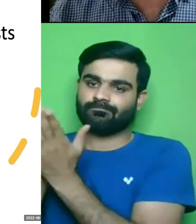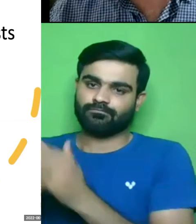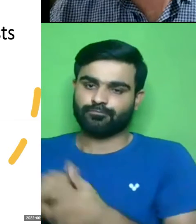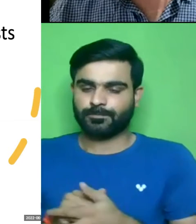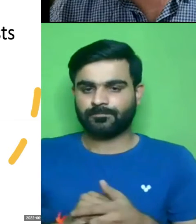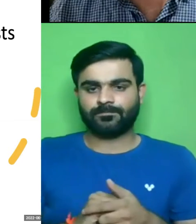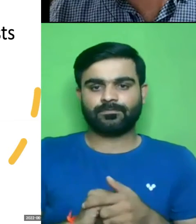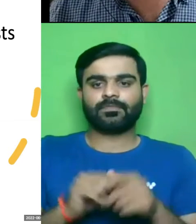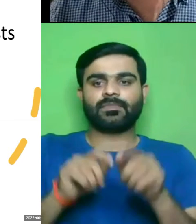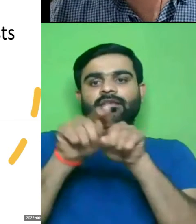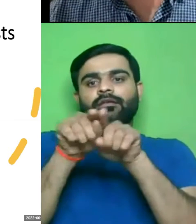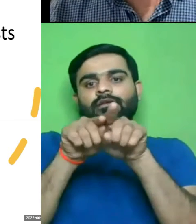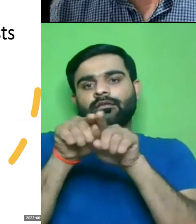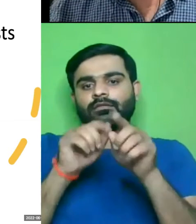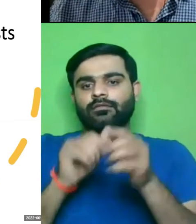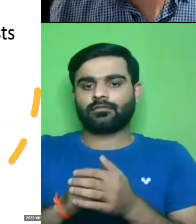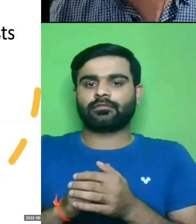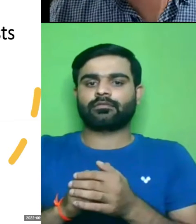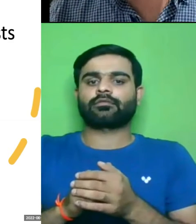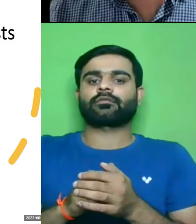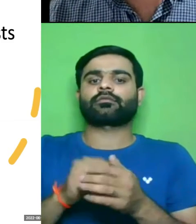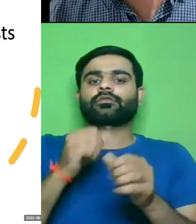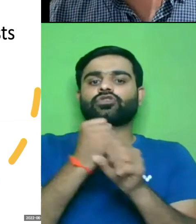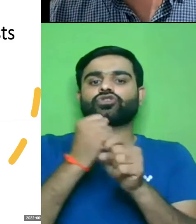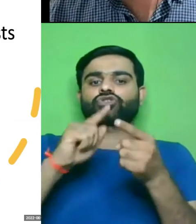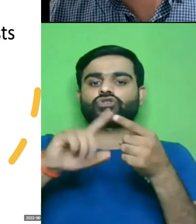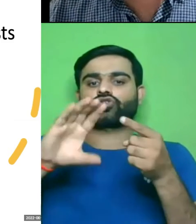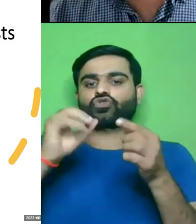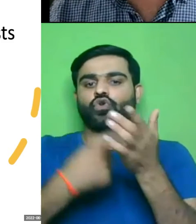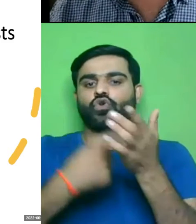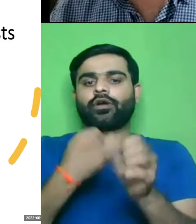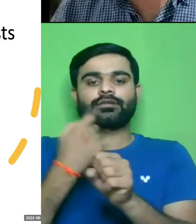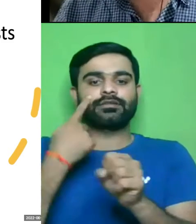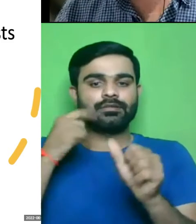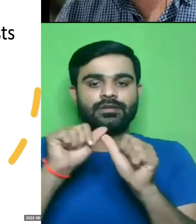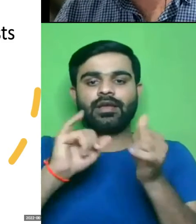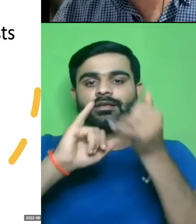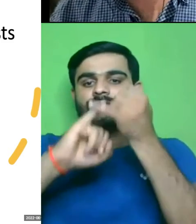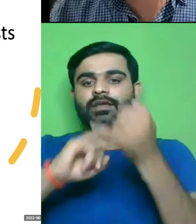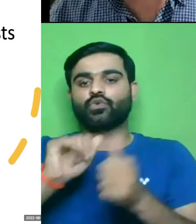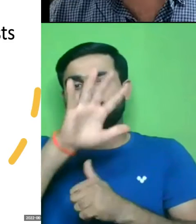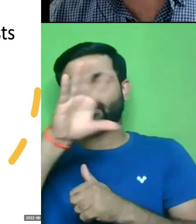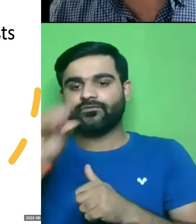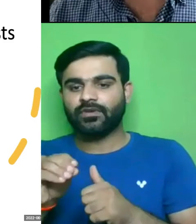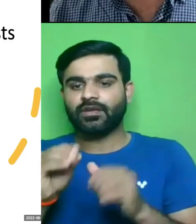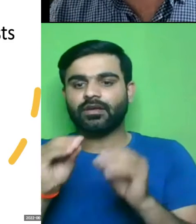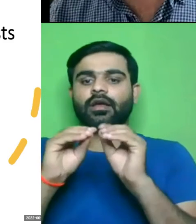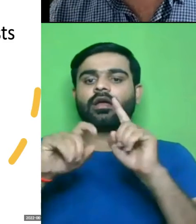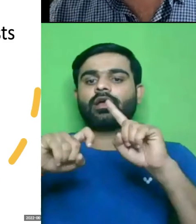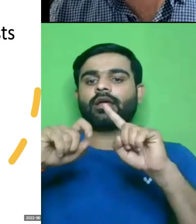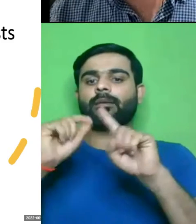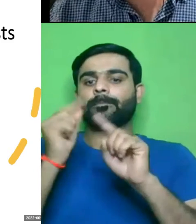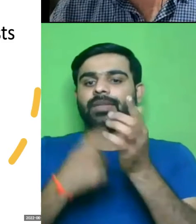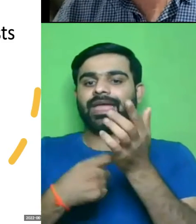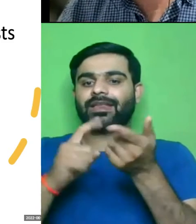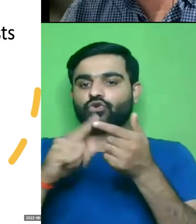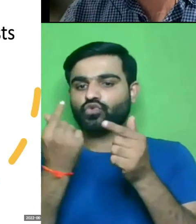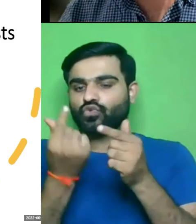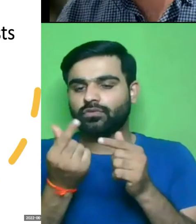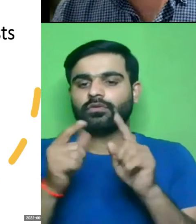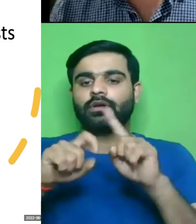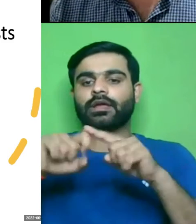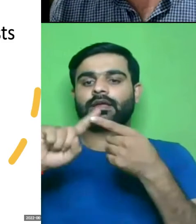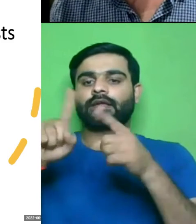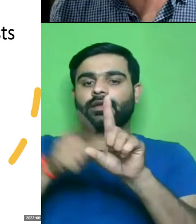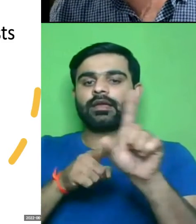For example, in Georgia, in South Africa, Peru, Kenya, Bangladesh, and all of these countries, empirical work has gone on